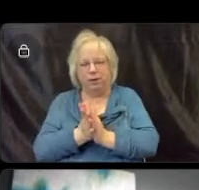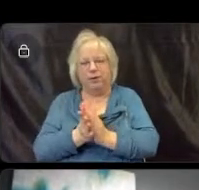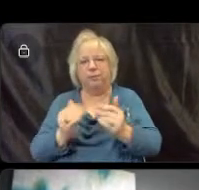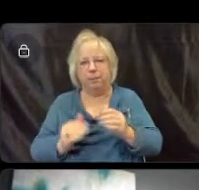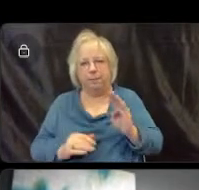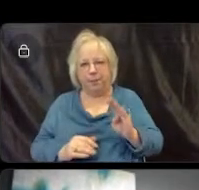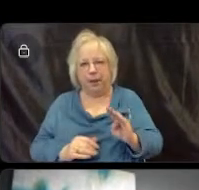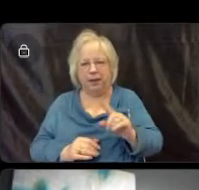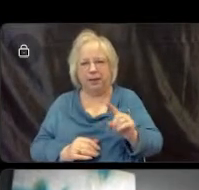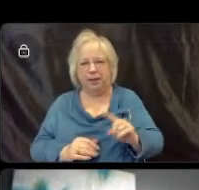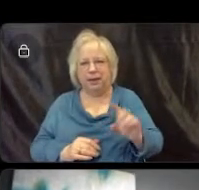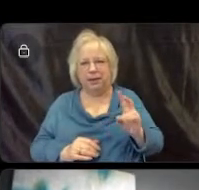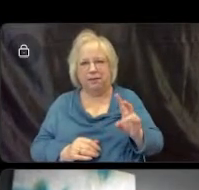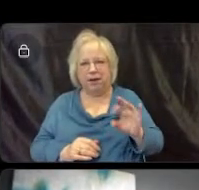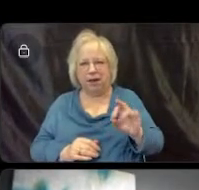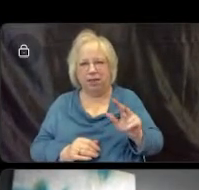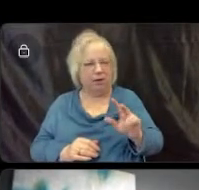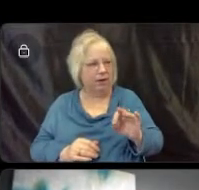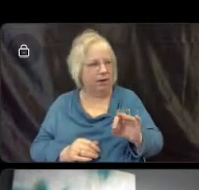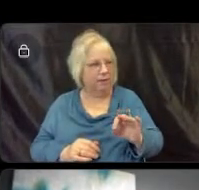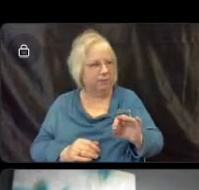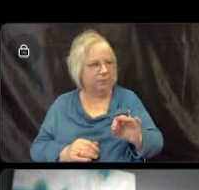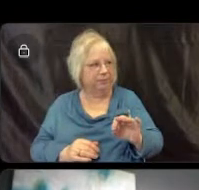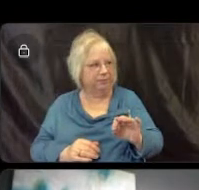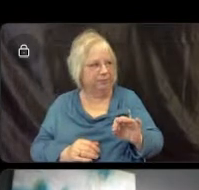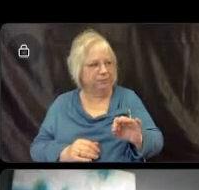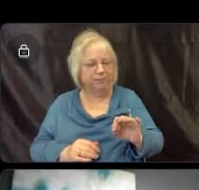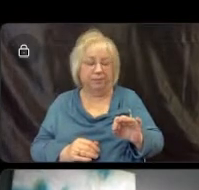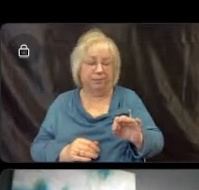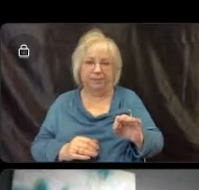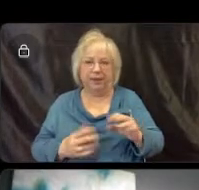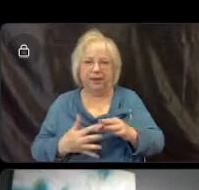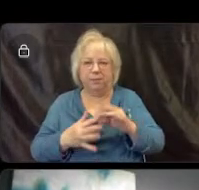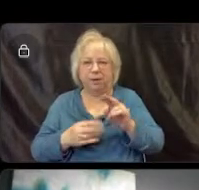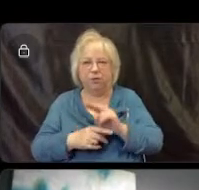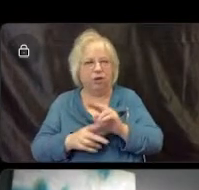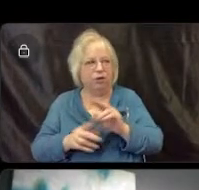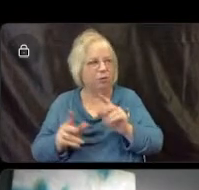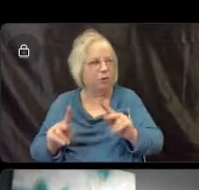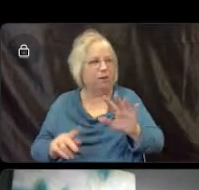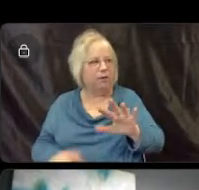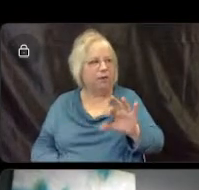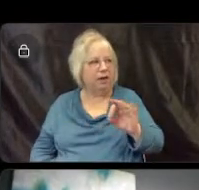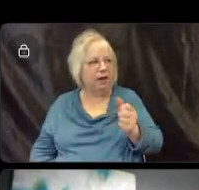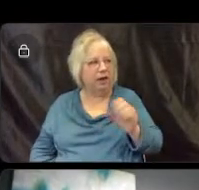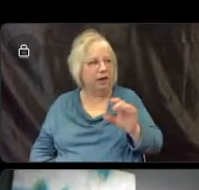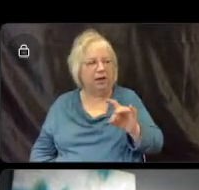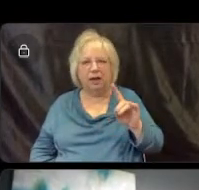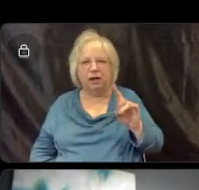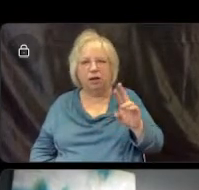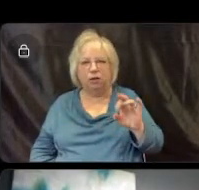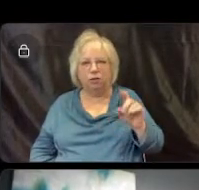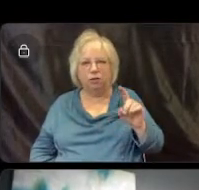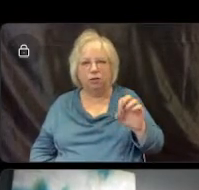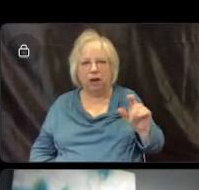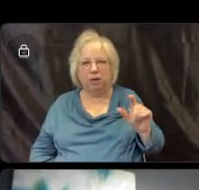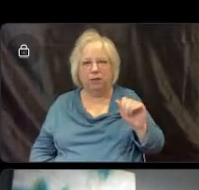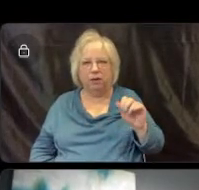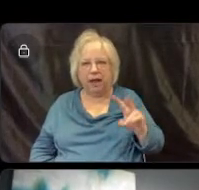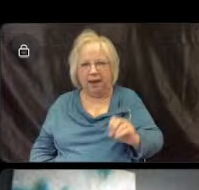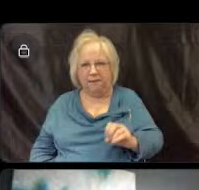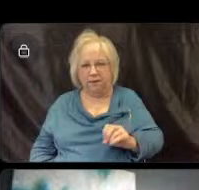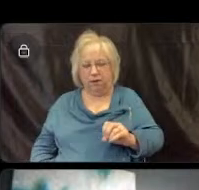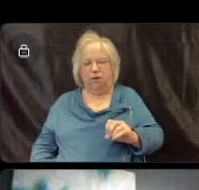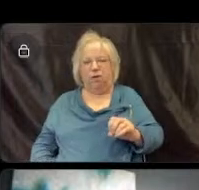B, Z7939, Love Family Care Facility, Special Use Permit, 5918 Drexel Avenue. The applicant failed to